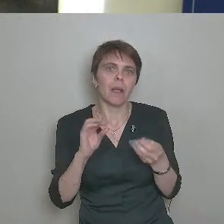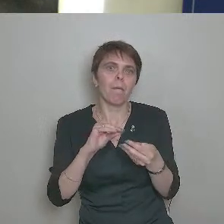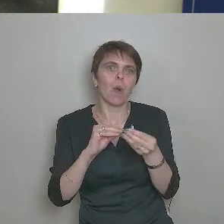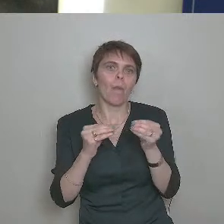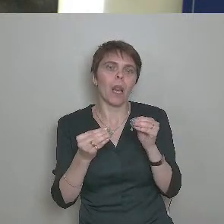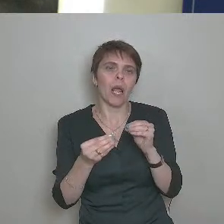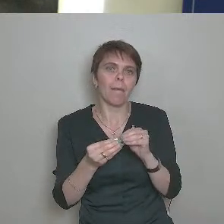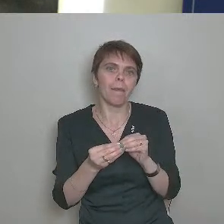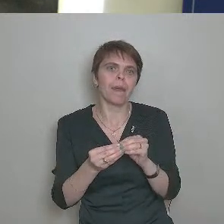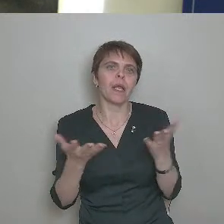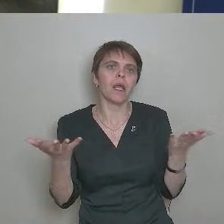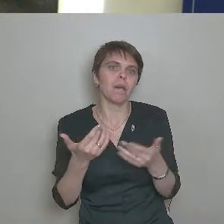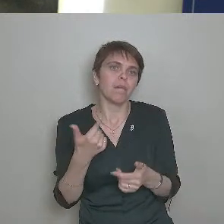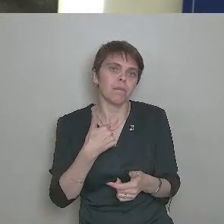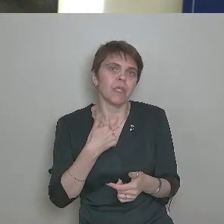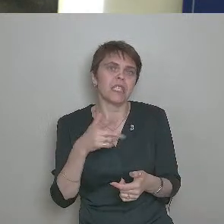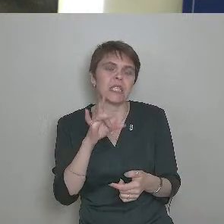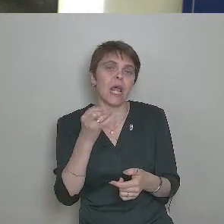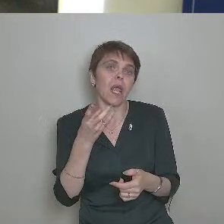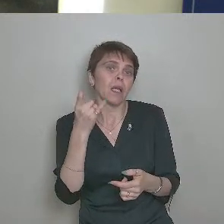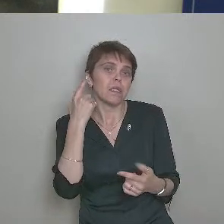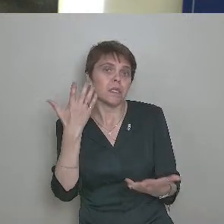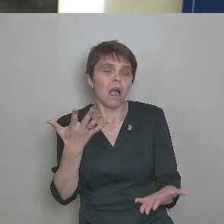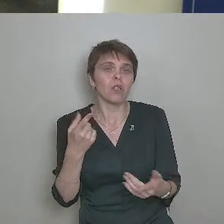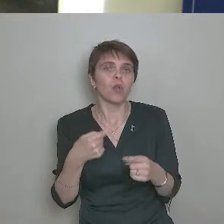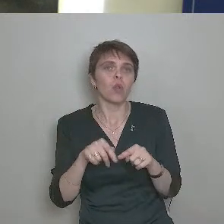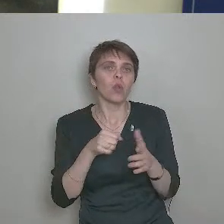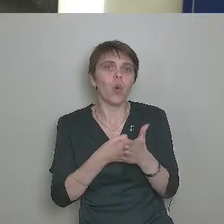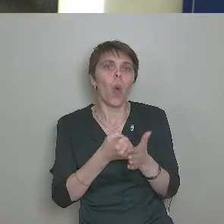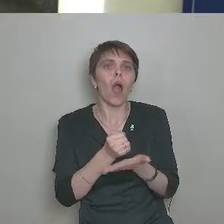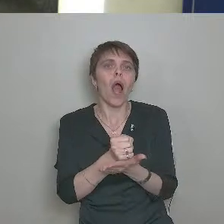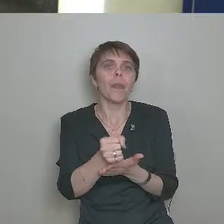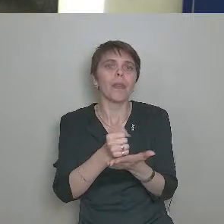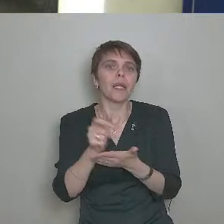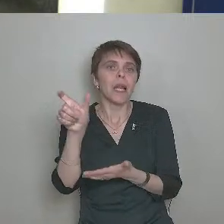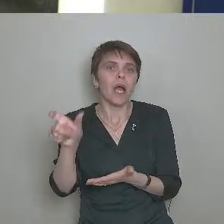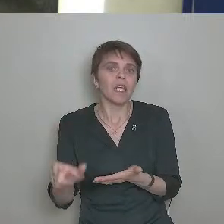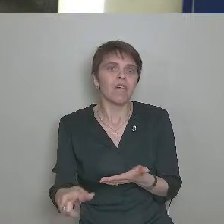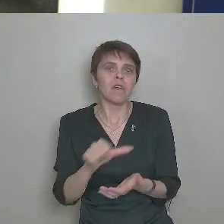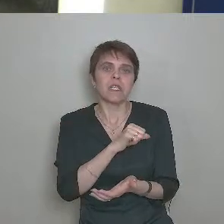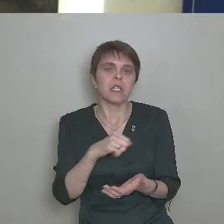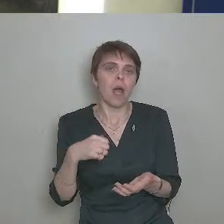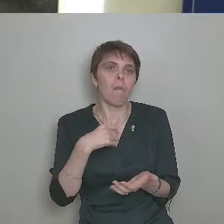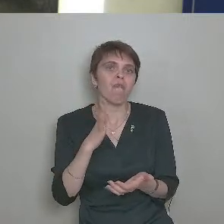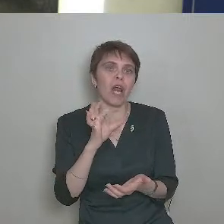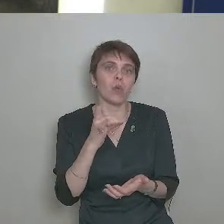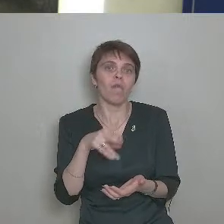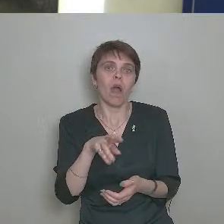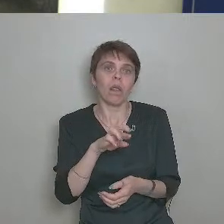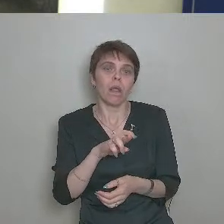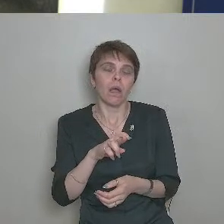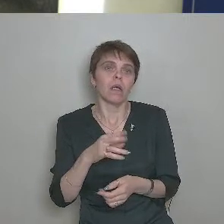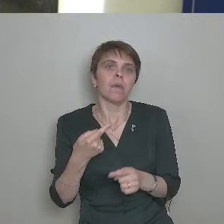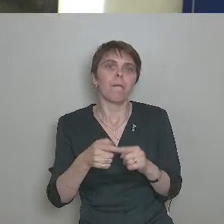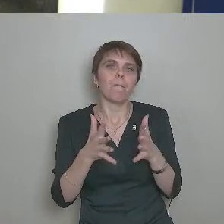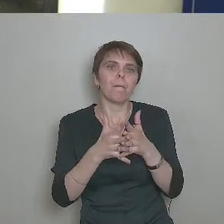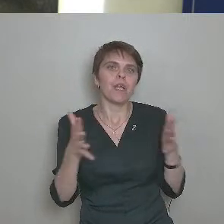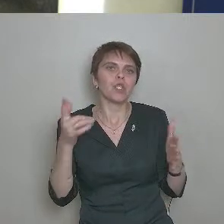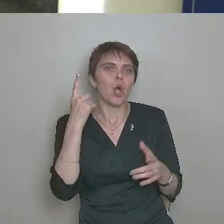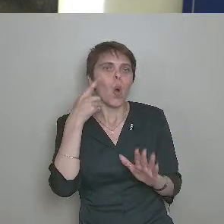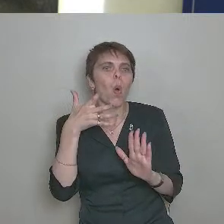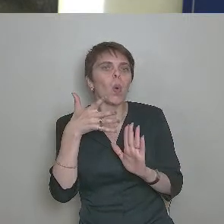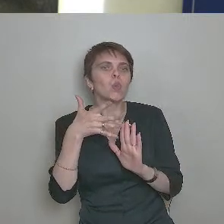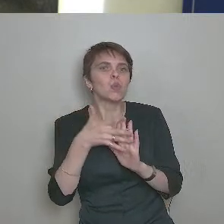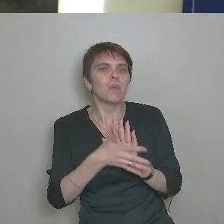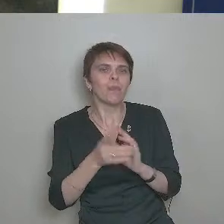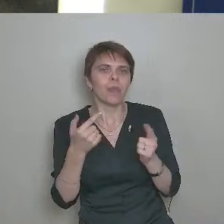verify the declarations. Even the availability of such tools will not resolve the problems. But when we are talking